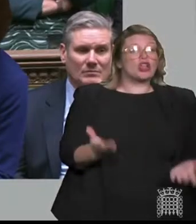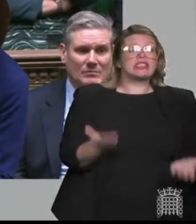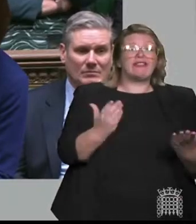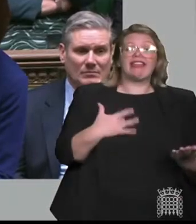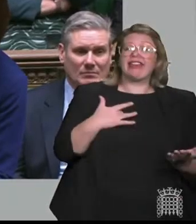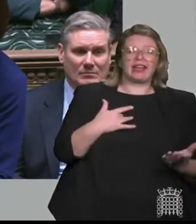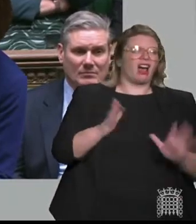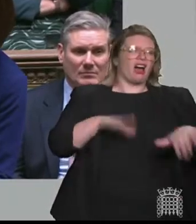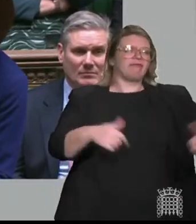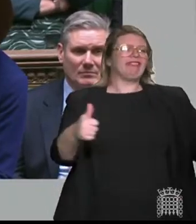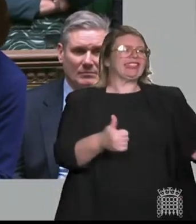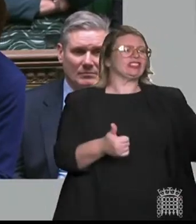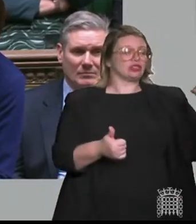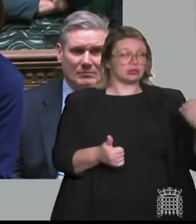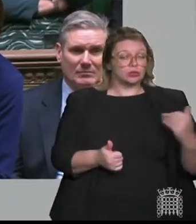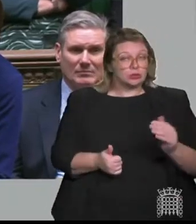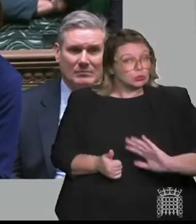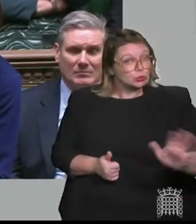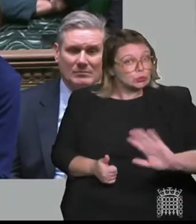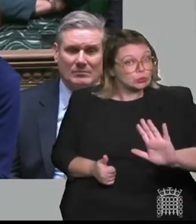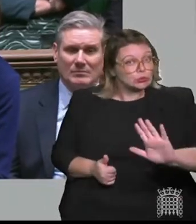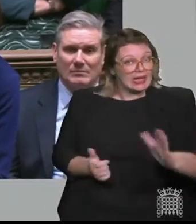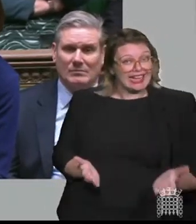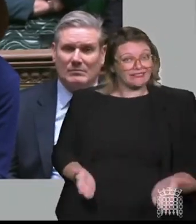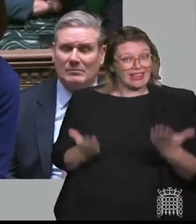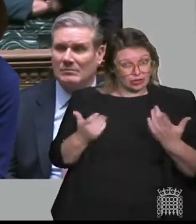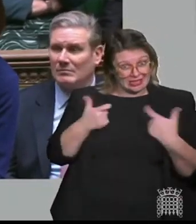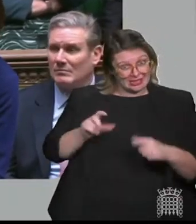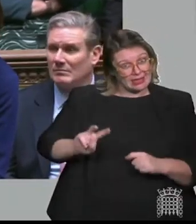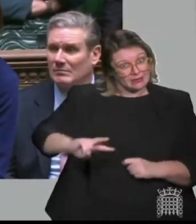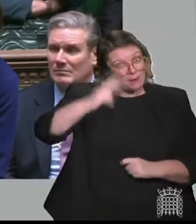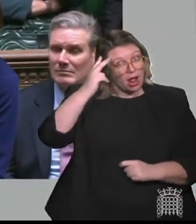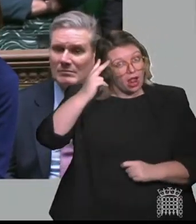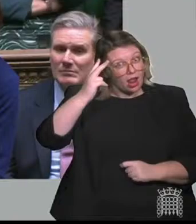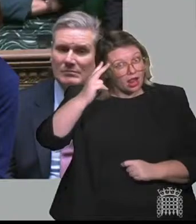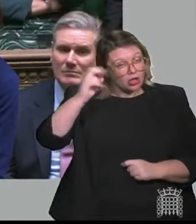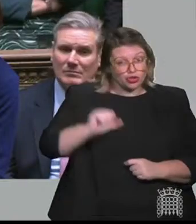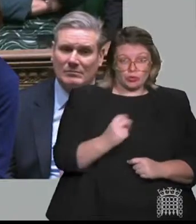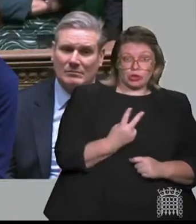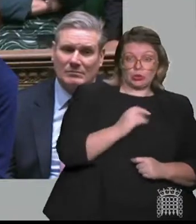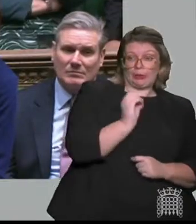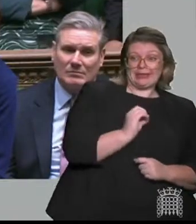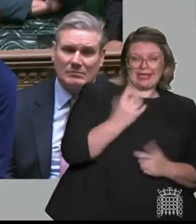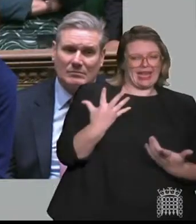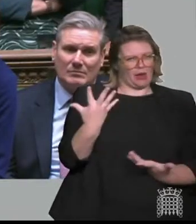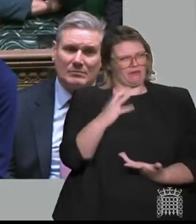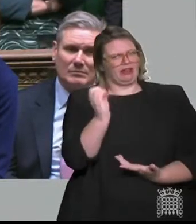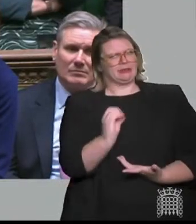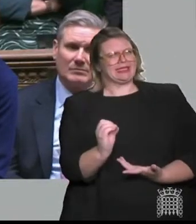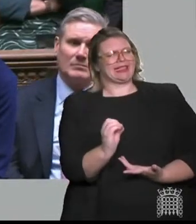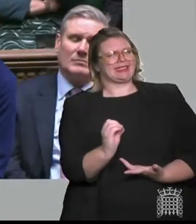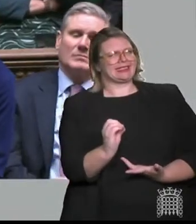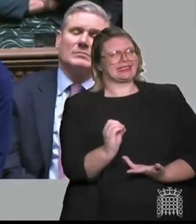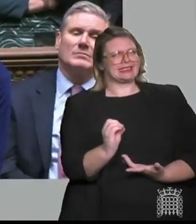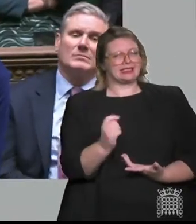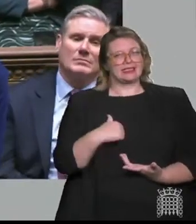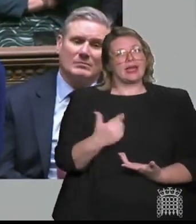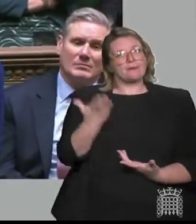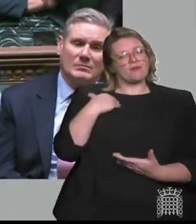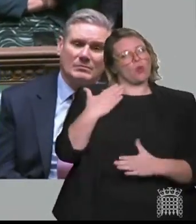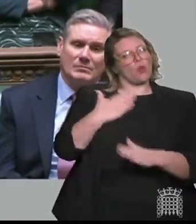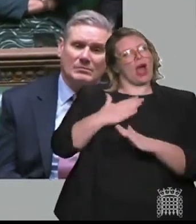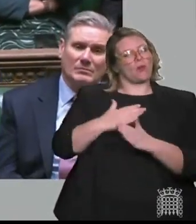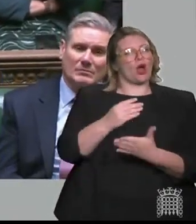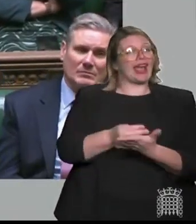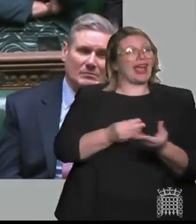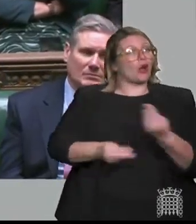still double the Bank of England's target rate. I know the importance of low and stable inflation from my time as an economist at the Bank